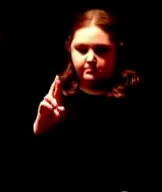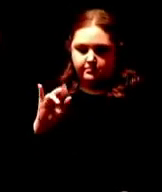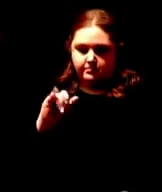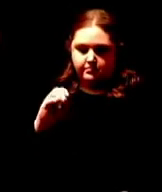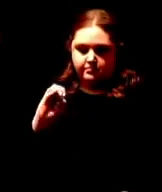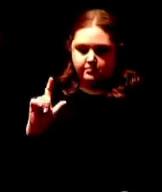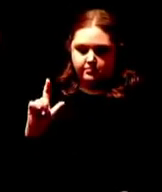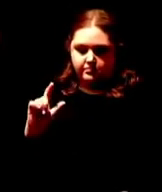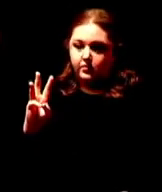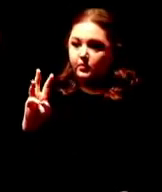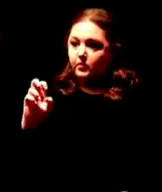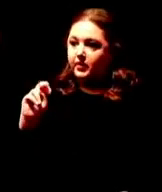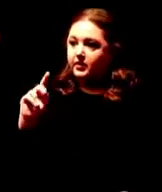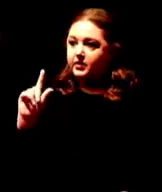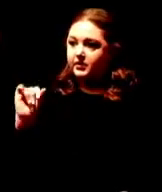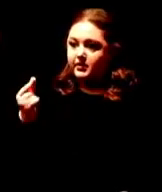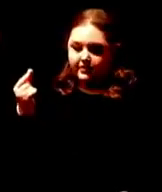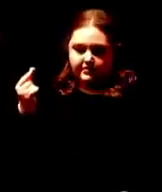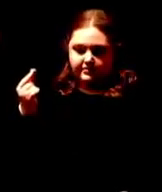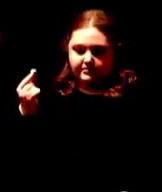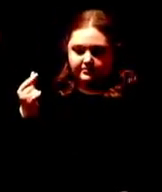Marisol Wentling.